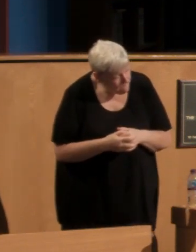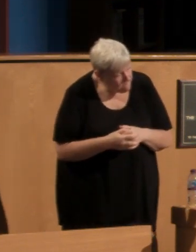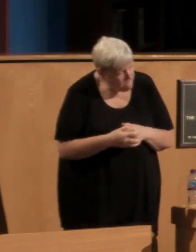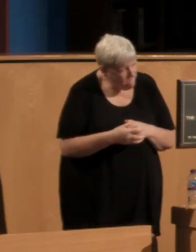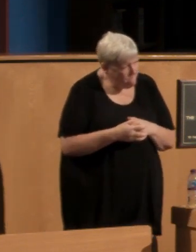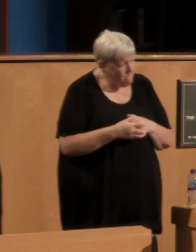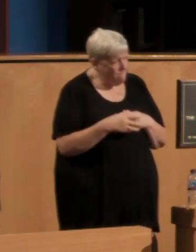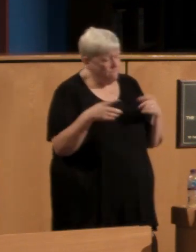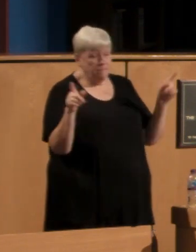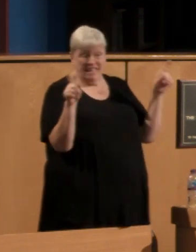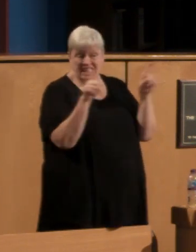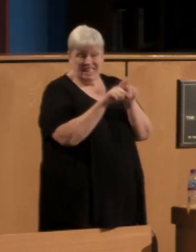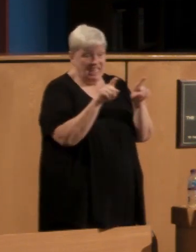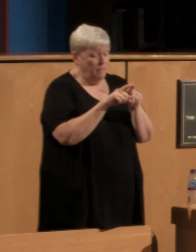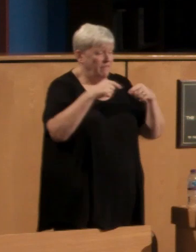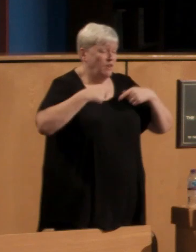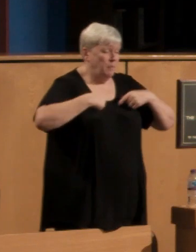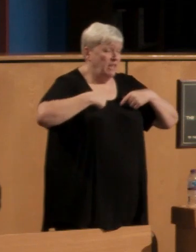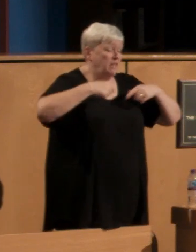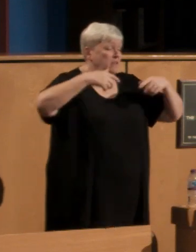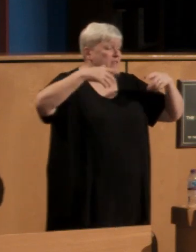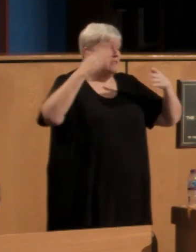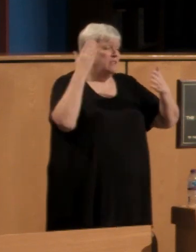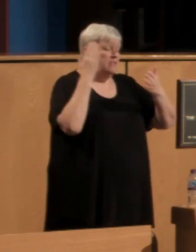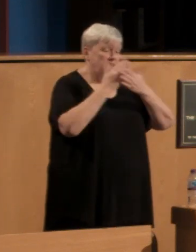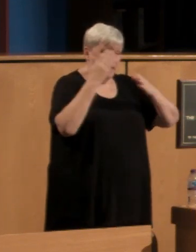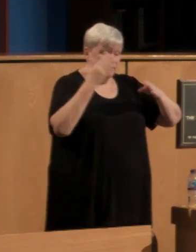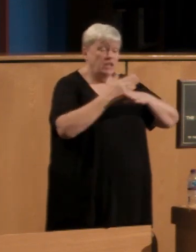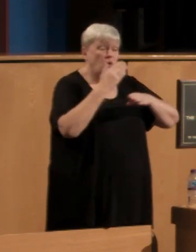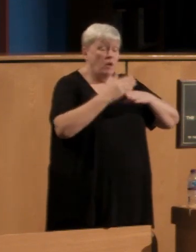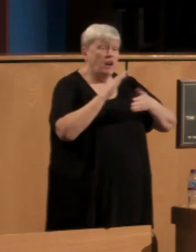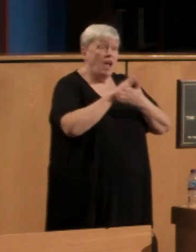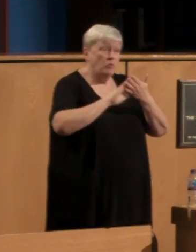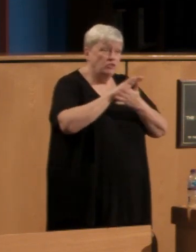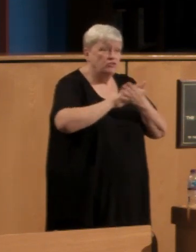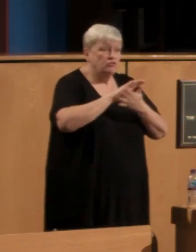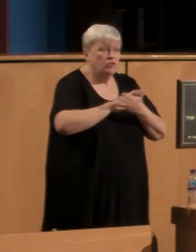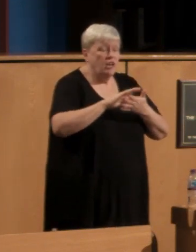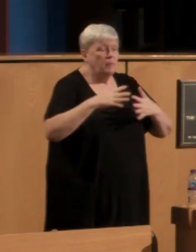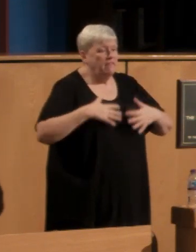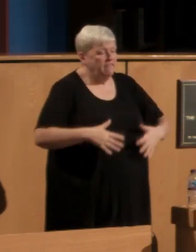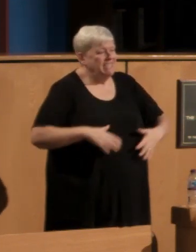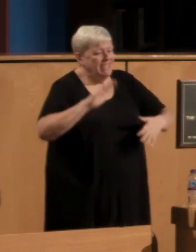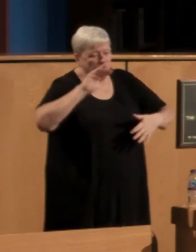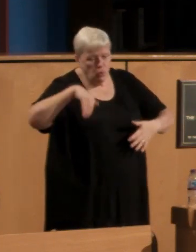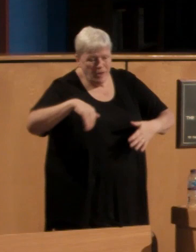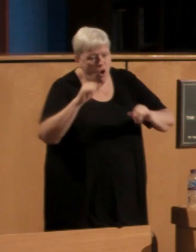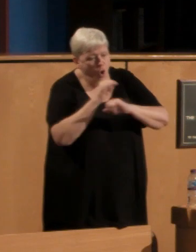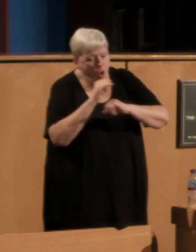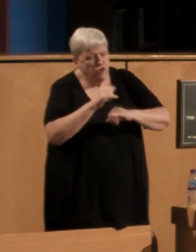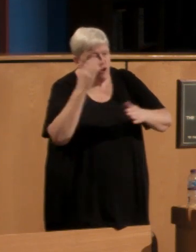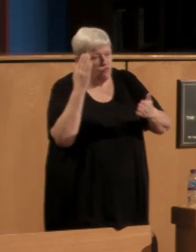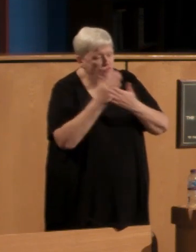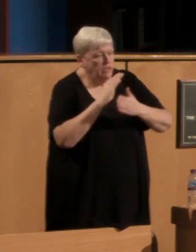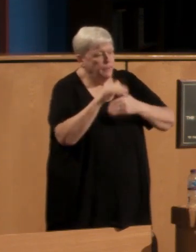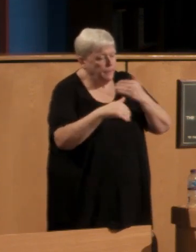Yeah, I think it's pretty much the same for me. There's definitely work that I would describe very explicitly as queer horror. That was that from the